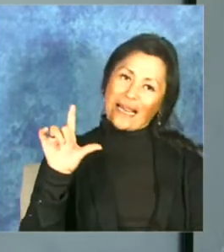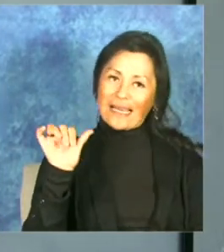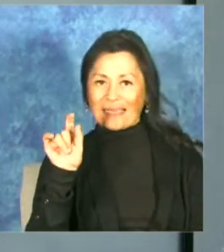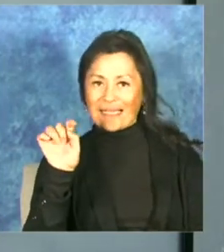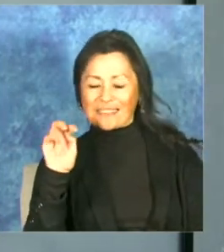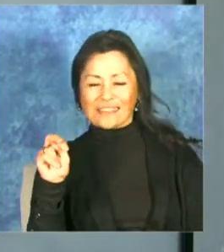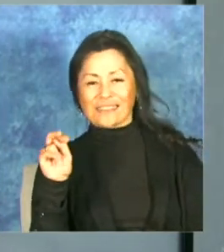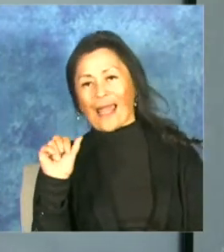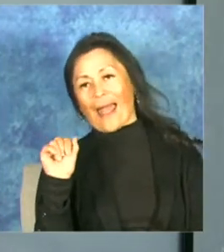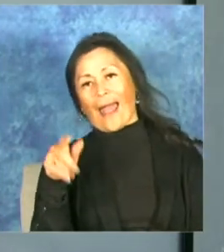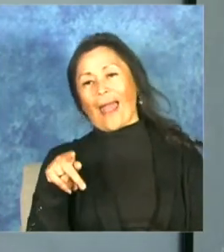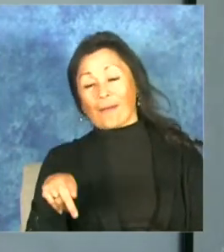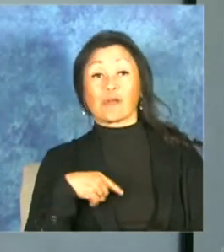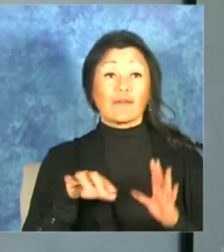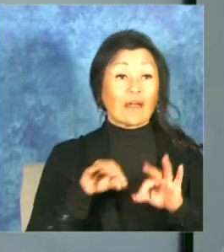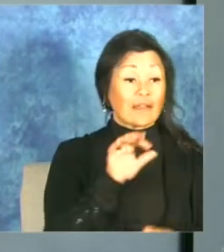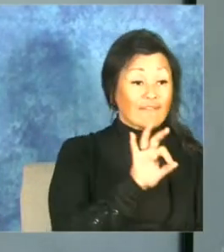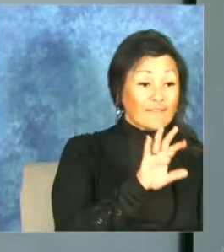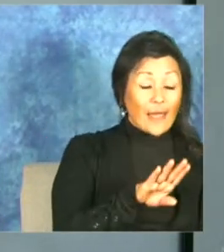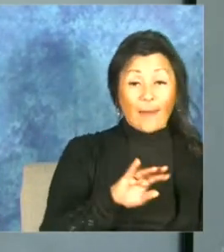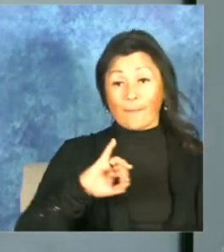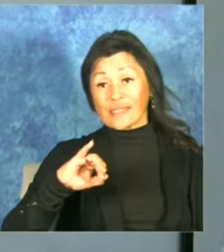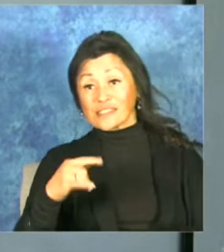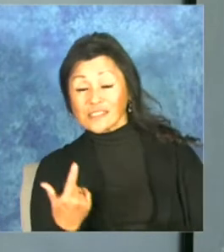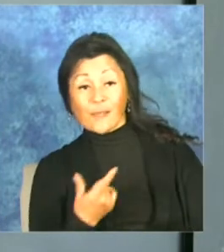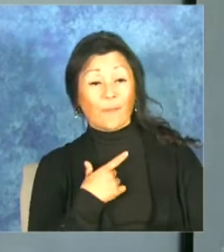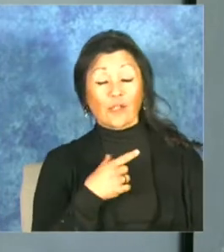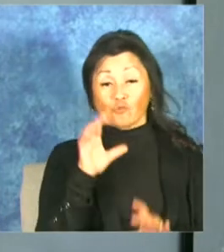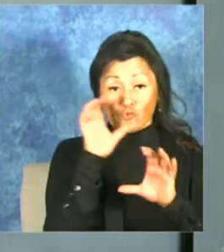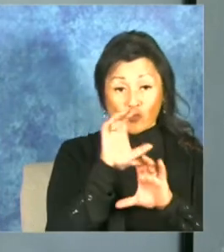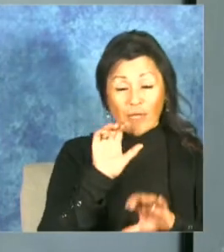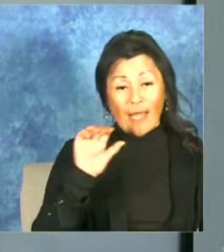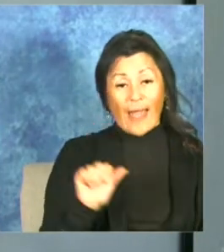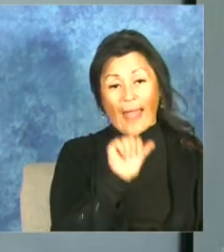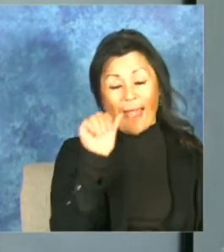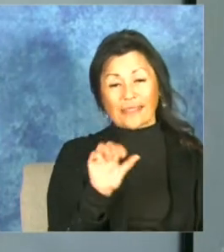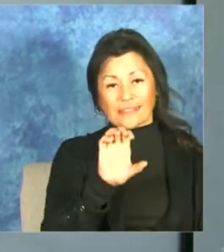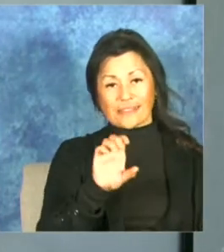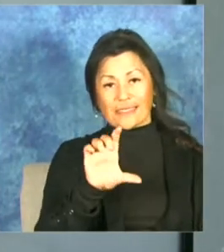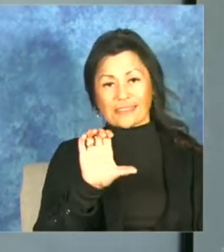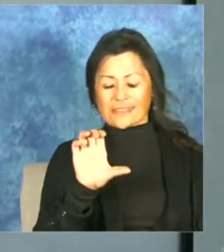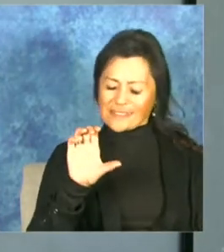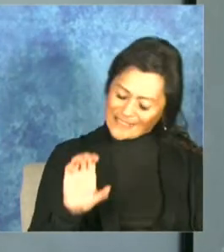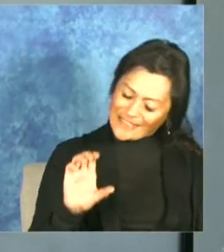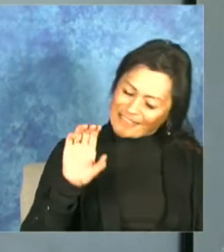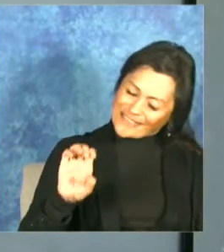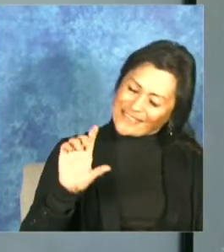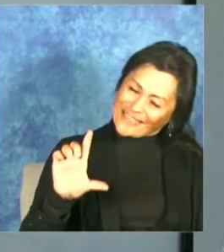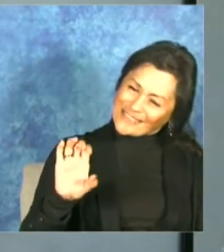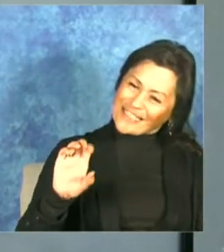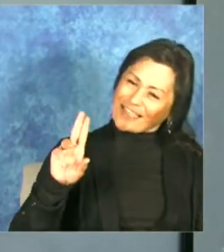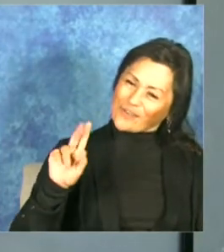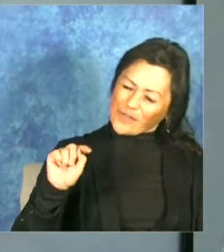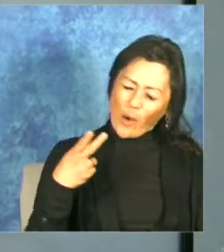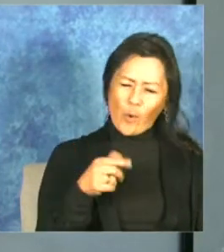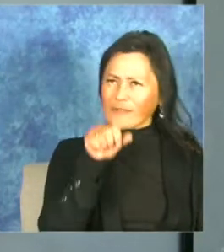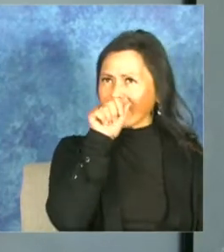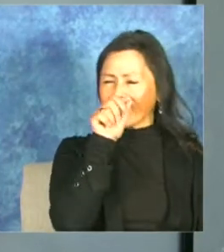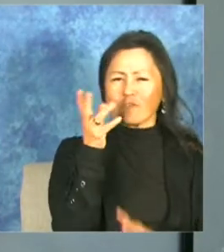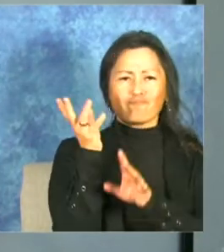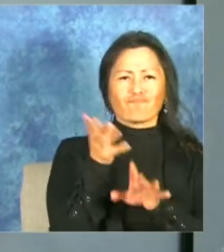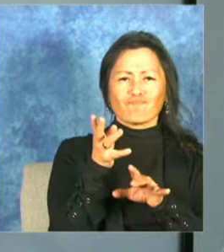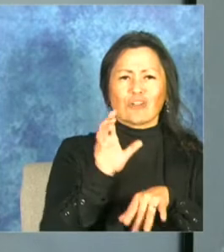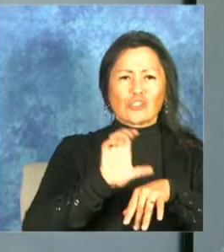on your app store. You can find us on Facebook and Instagram by searching at CLC Utah. And we also would love for you to download the Church Center